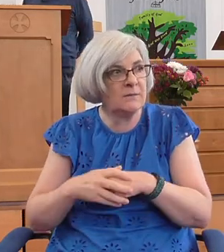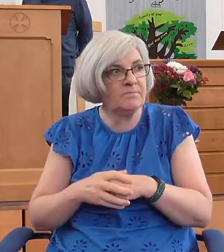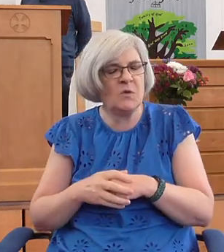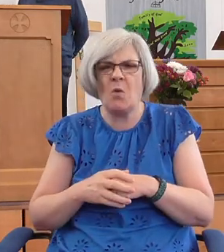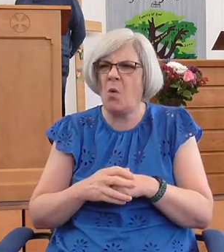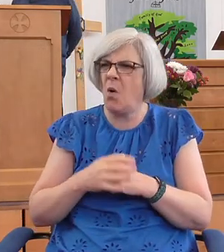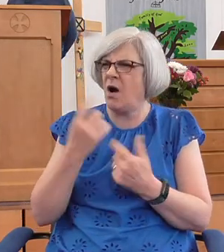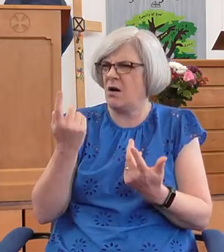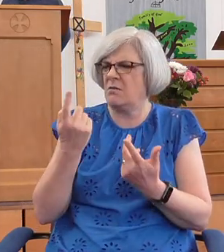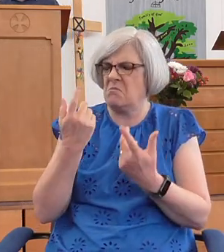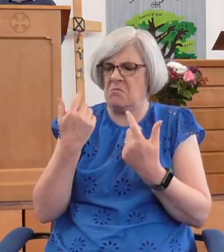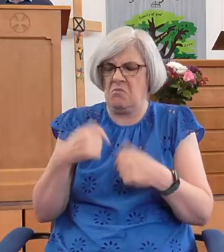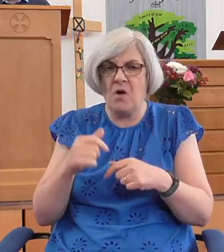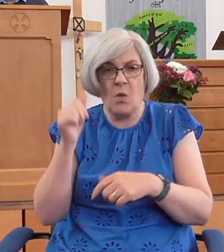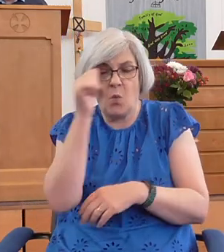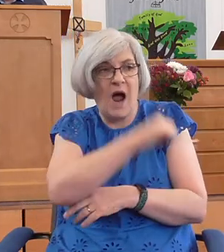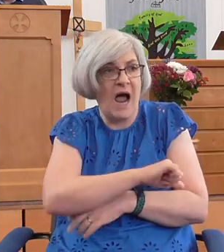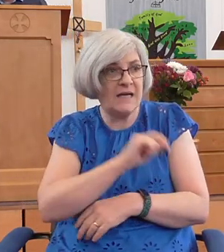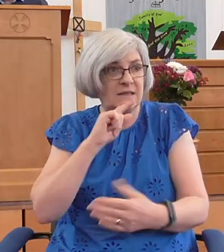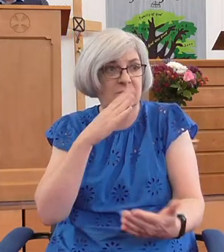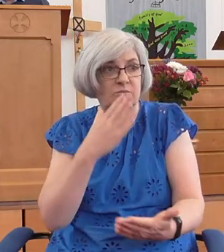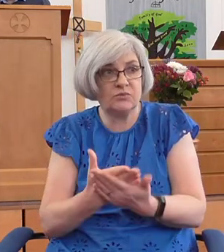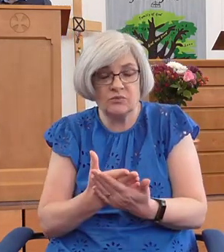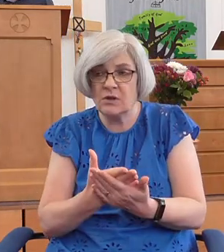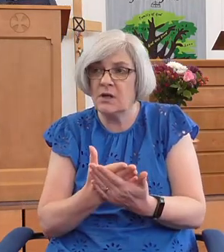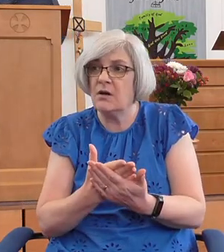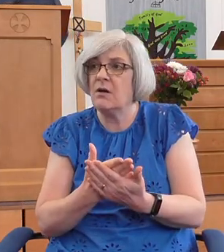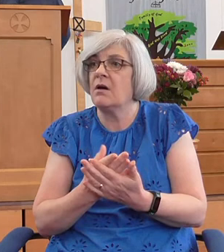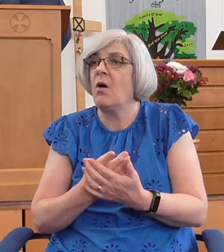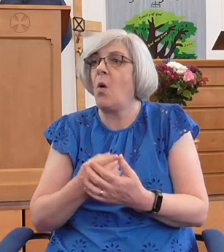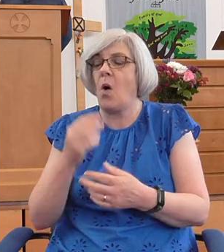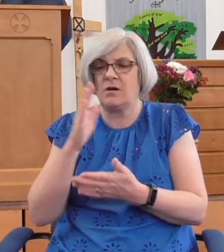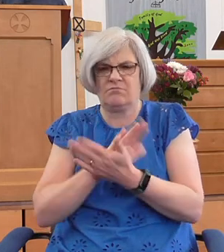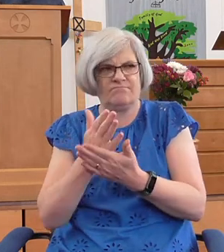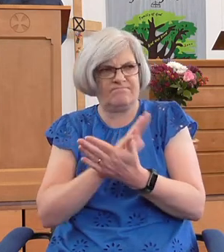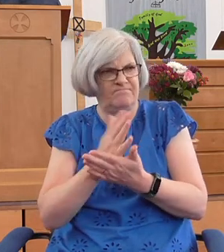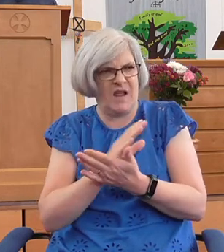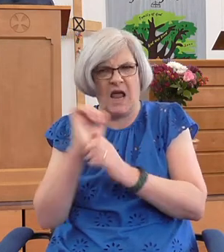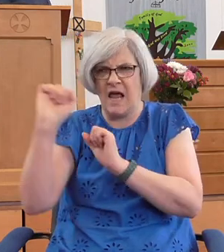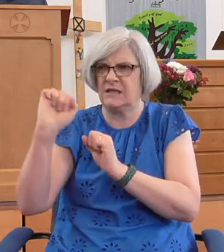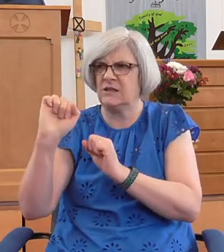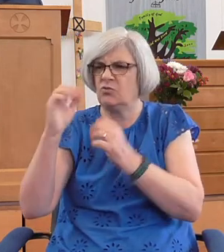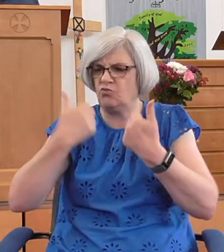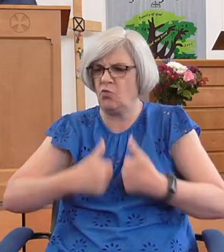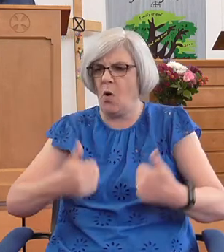his wise decrees, or doubt his royal promises.